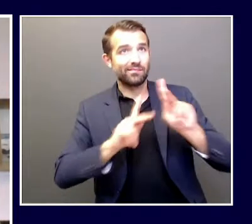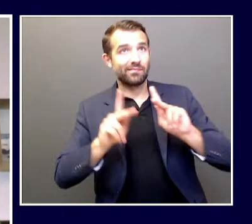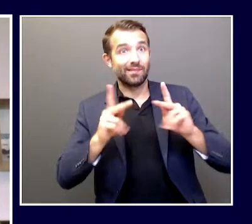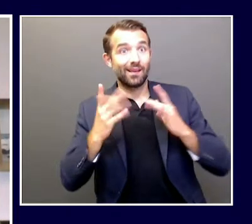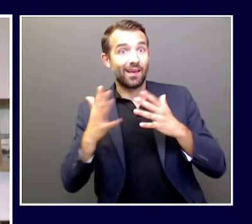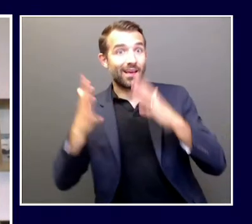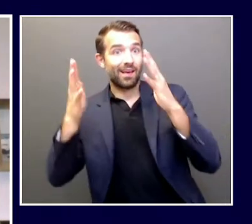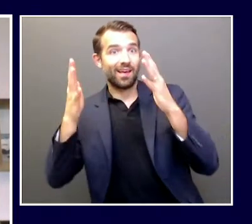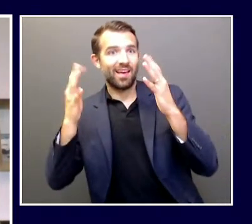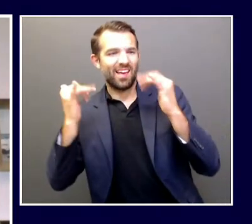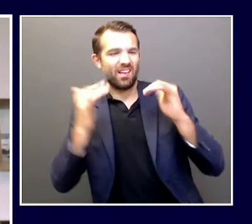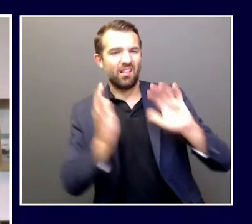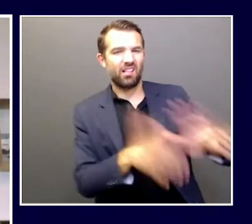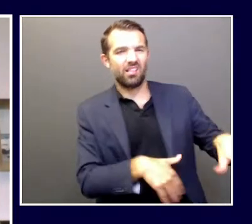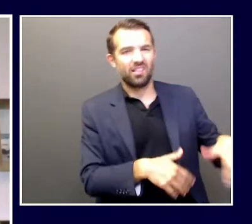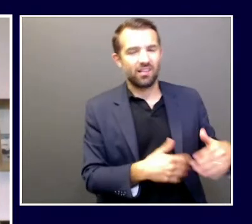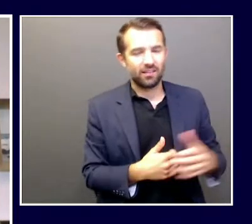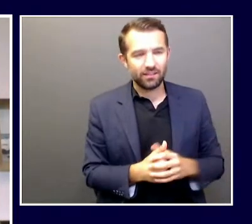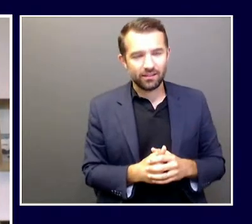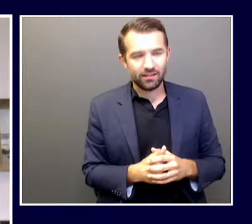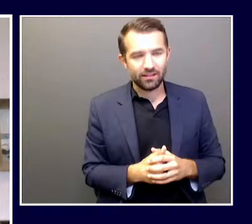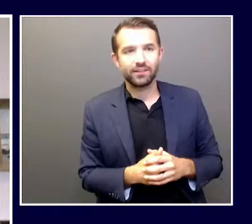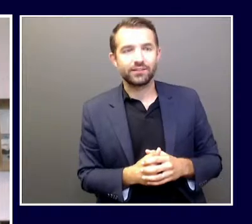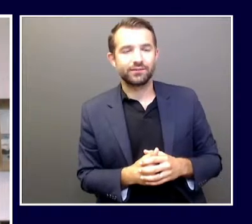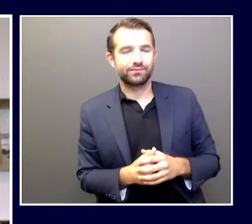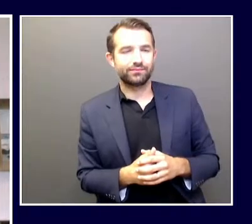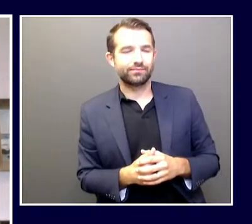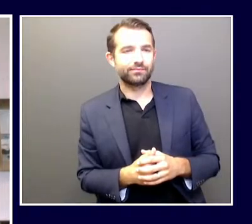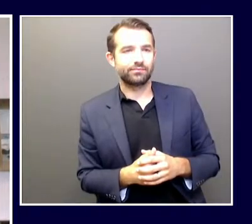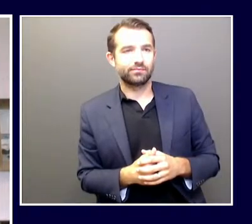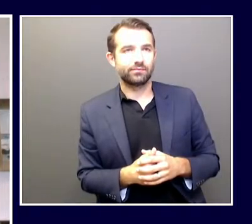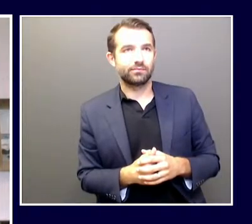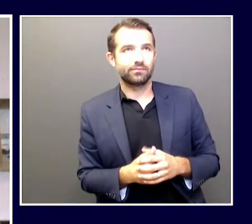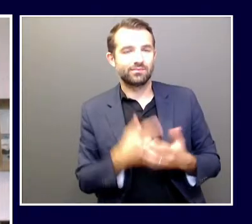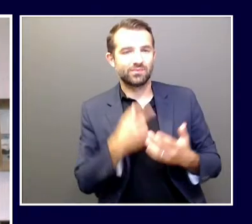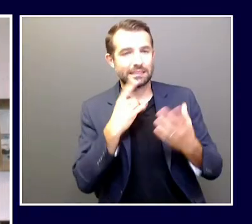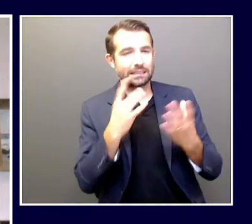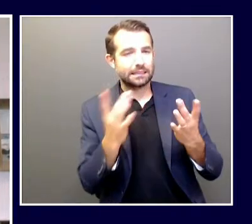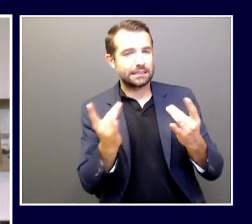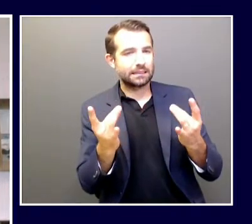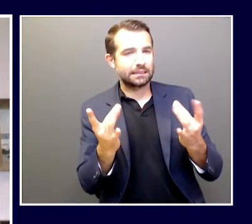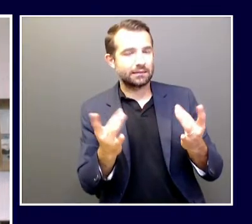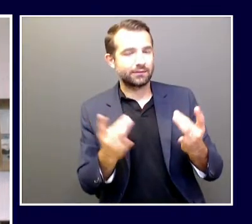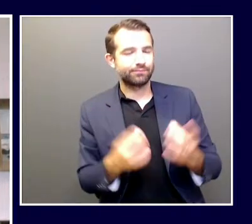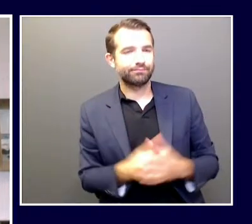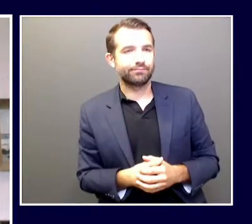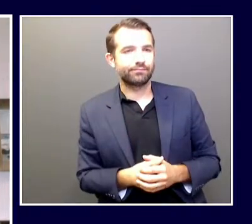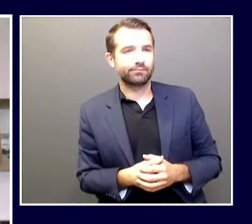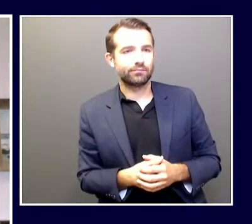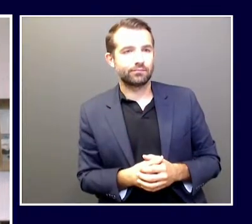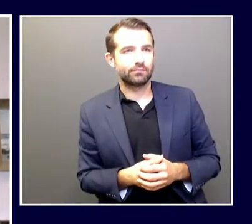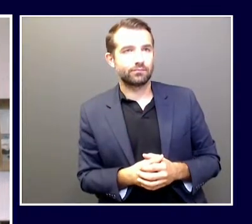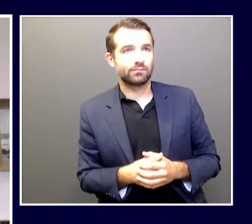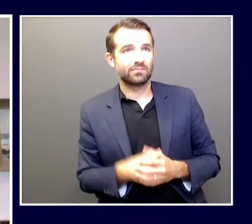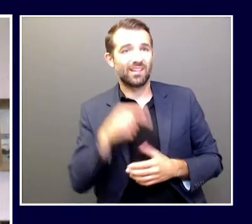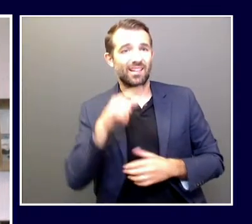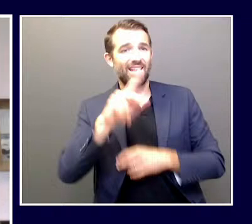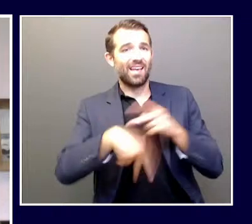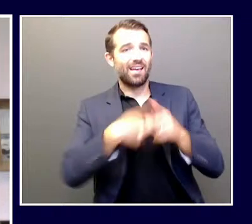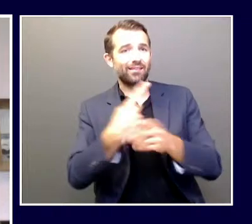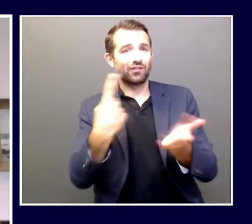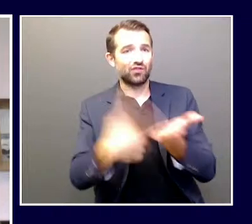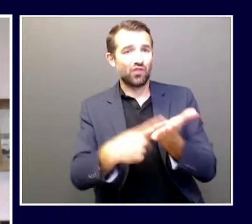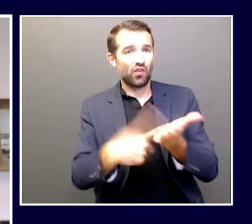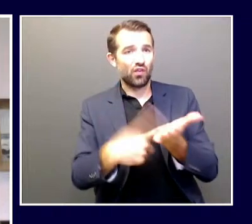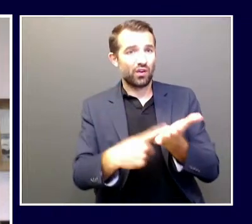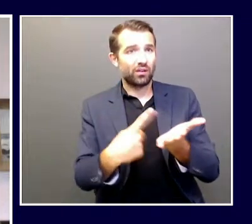territory. But I think it's always important in these types of questions and discussions to get a sense of whether who